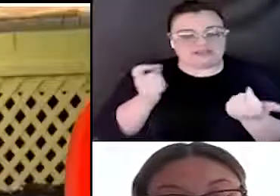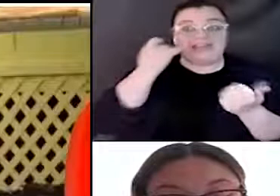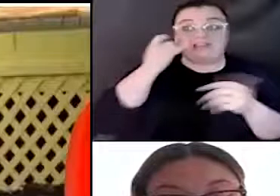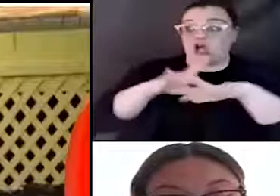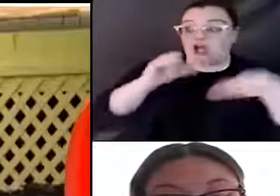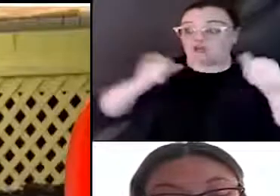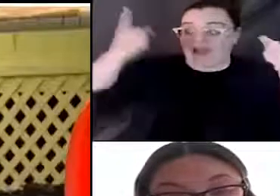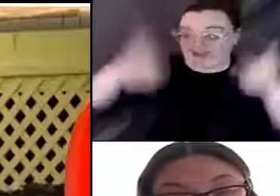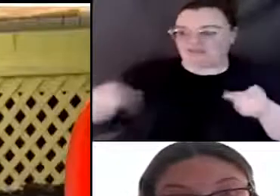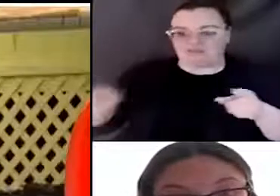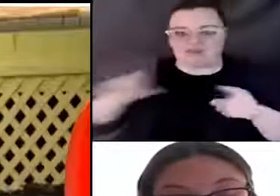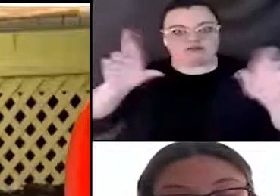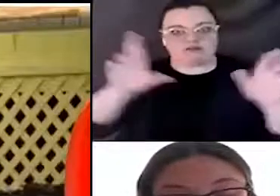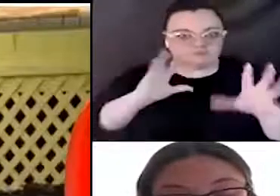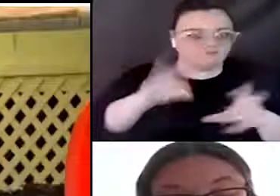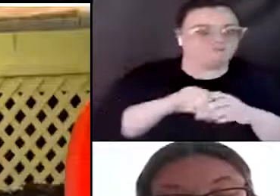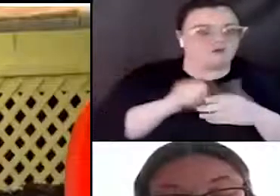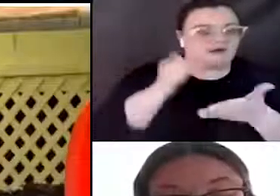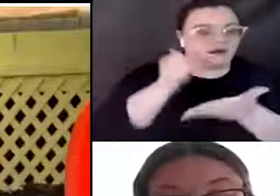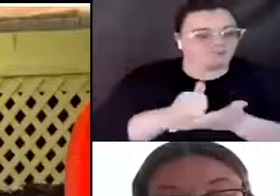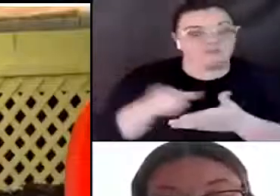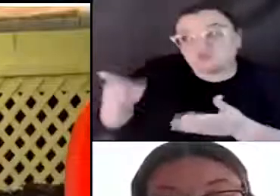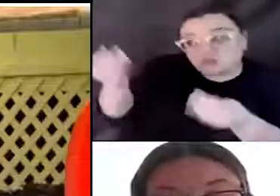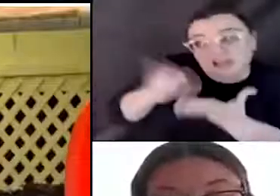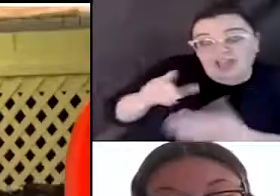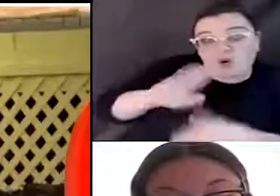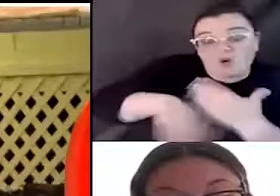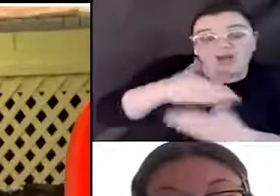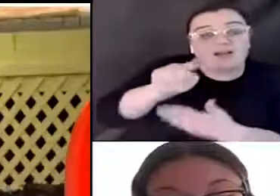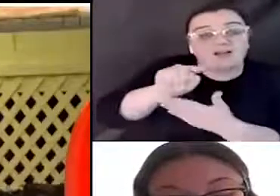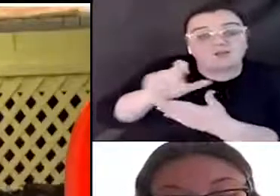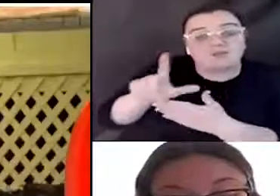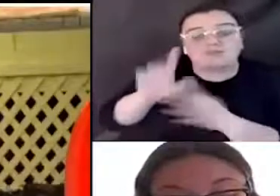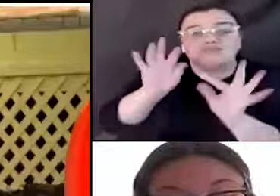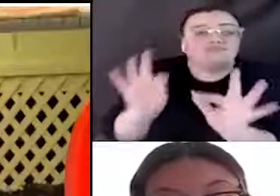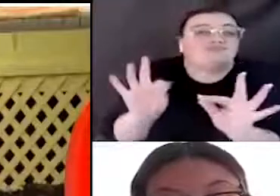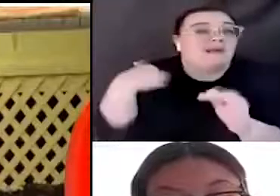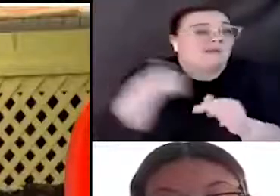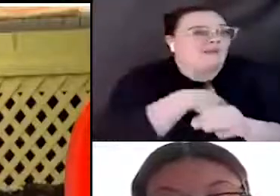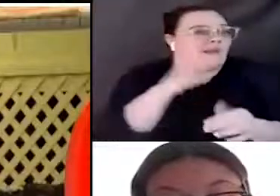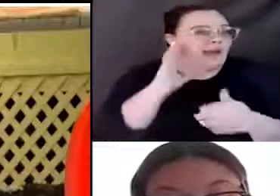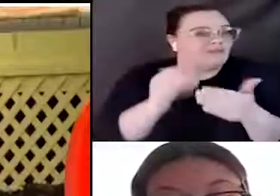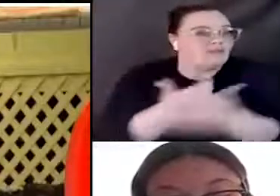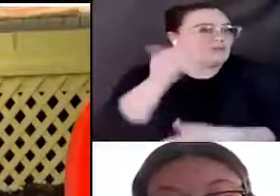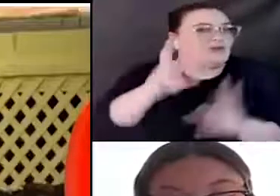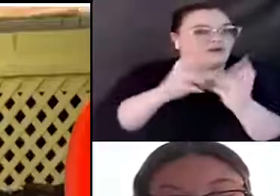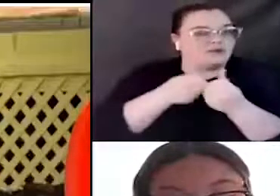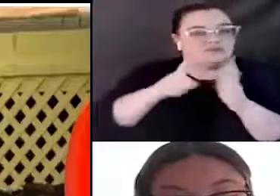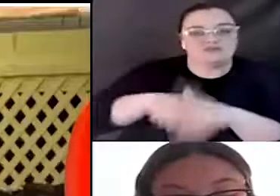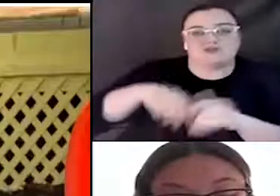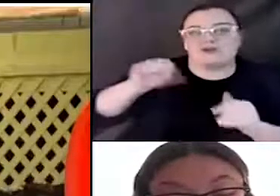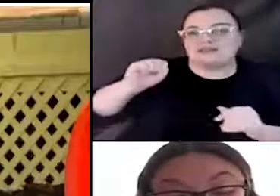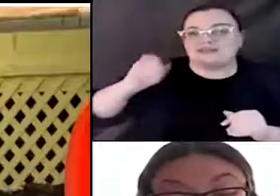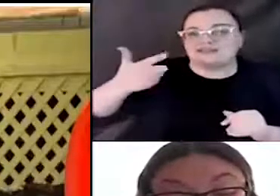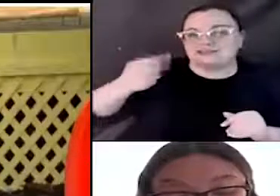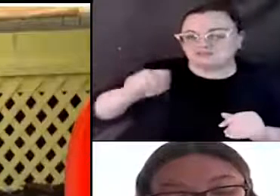we started a new workshop, and it's starting on September 20th and the 21st, and we do plan to